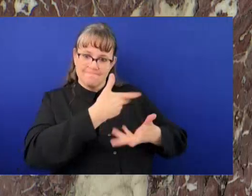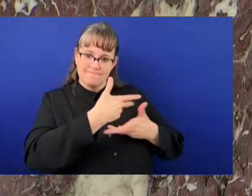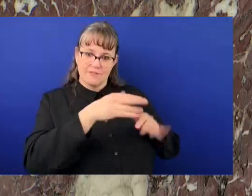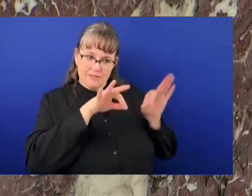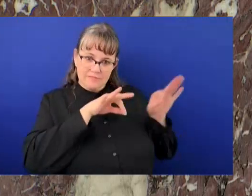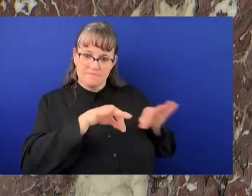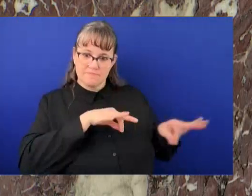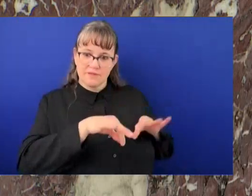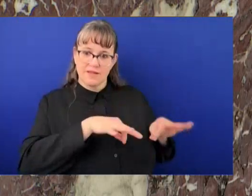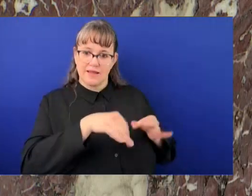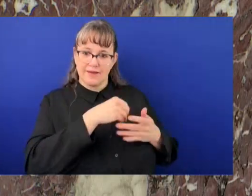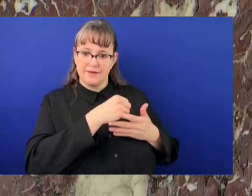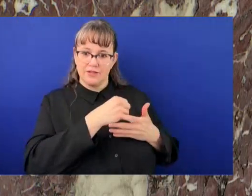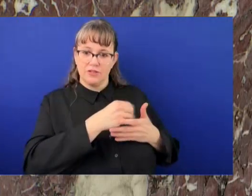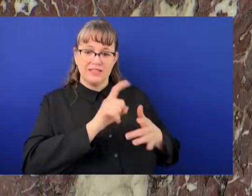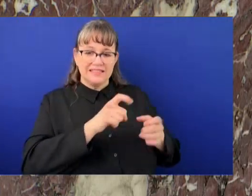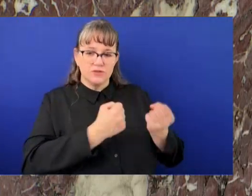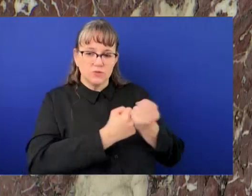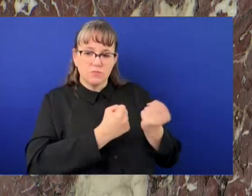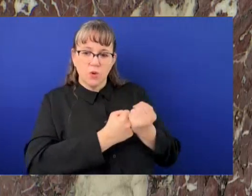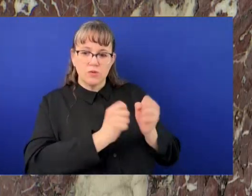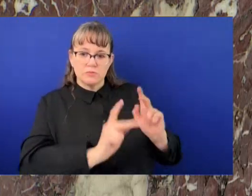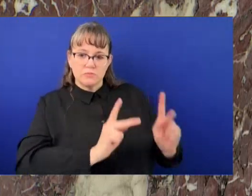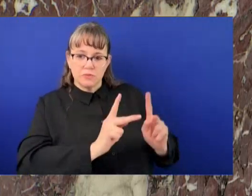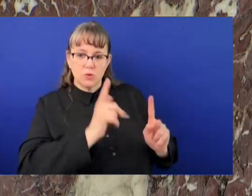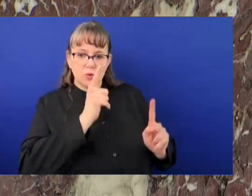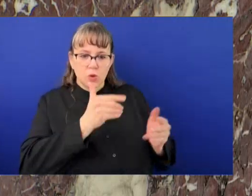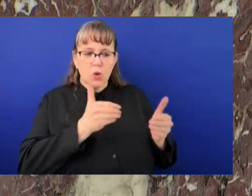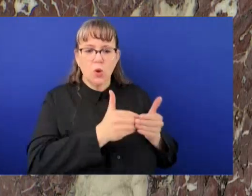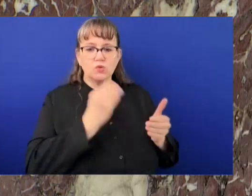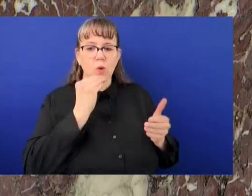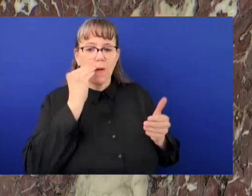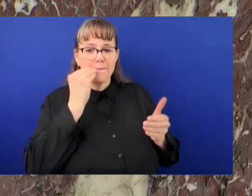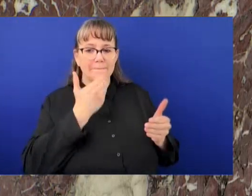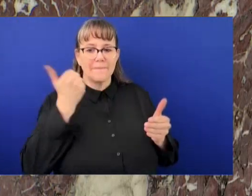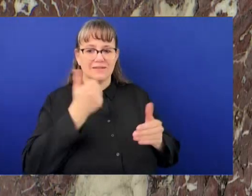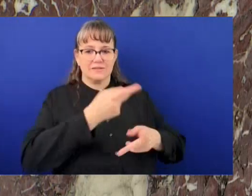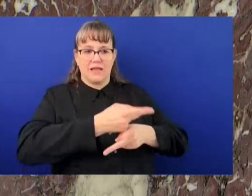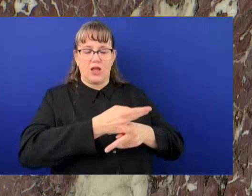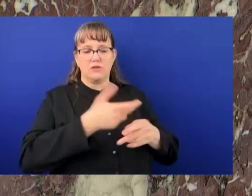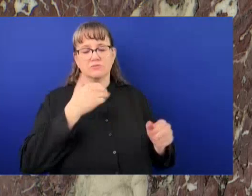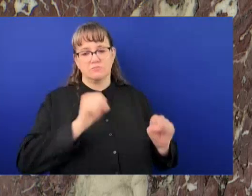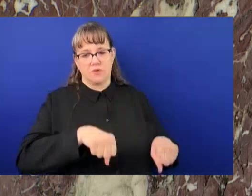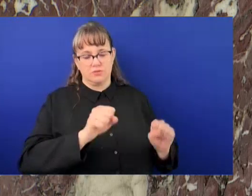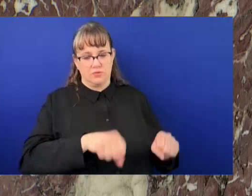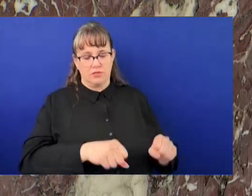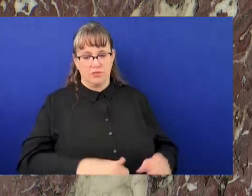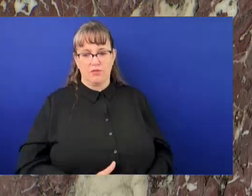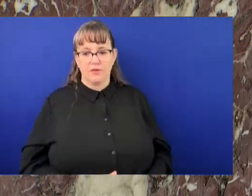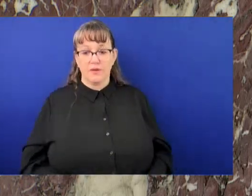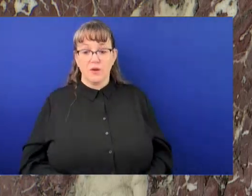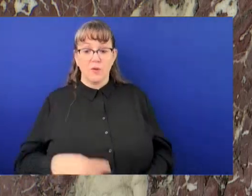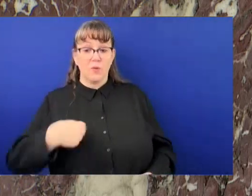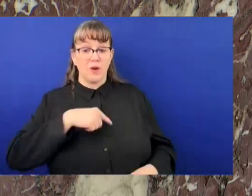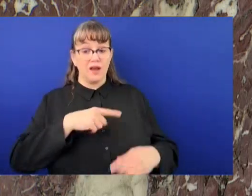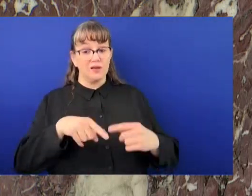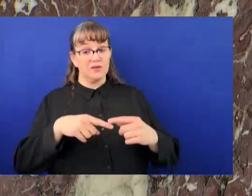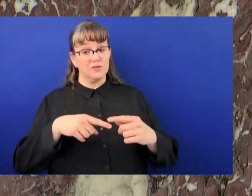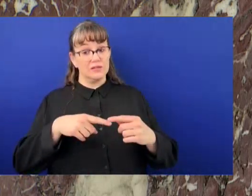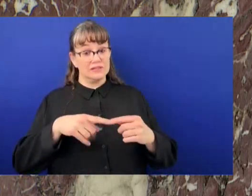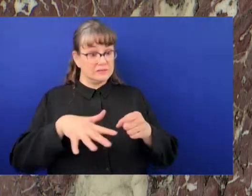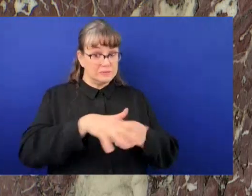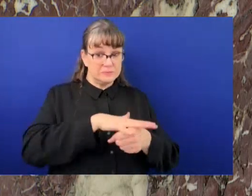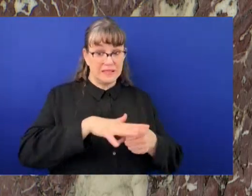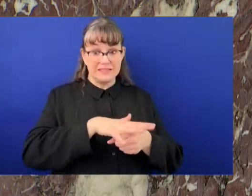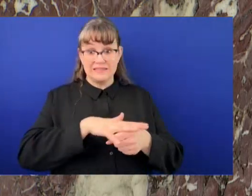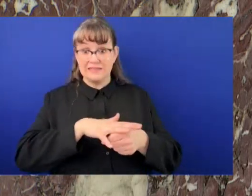they can closest to home, and that in time, when the space and the numbers of people who are facing this warrant